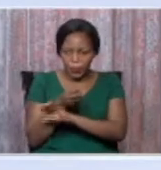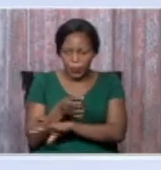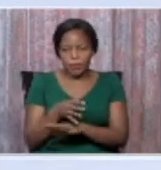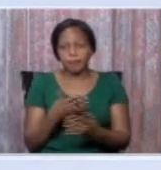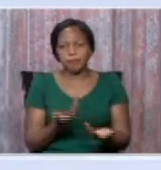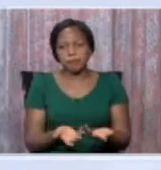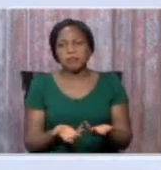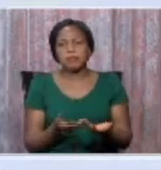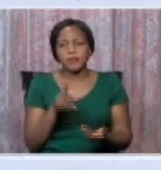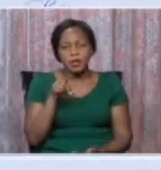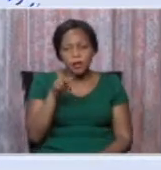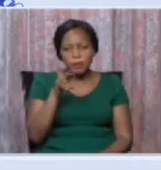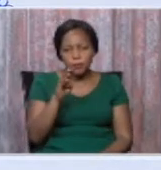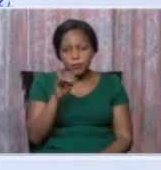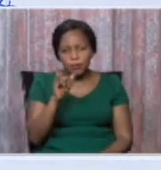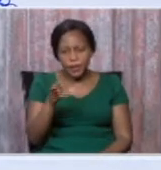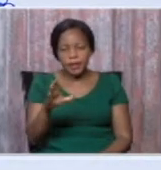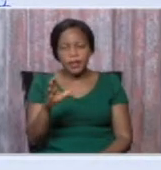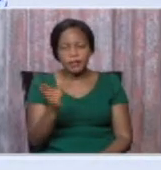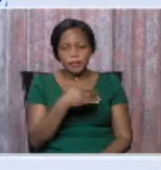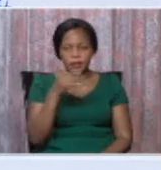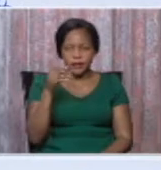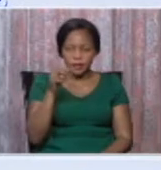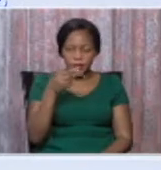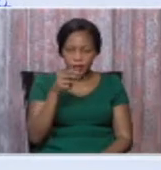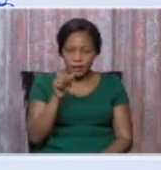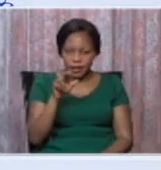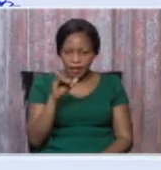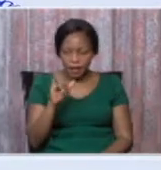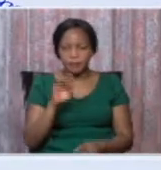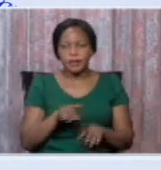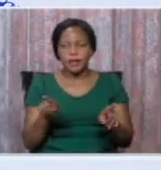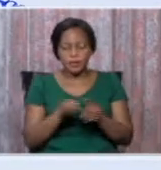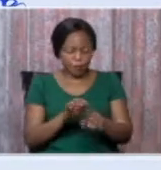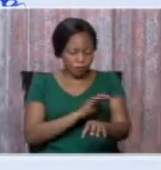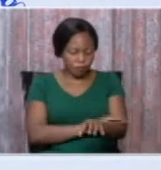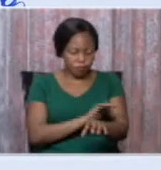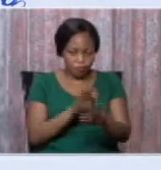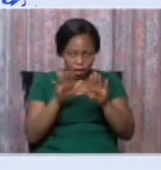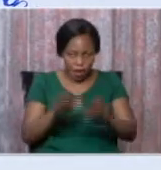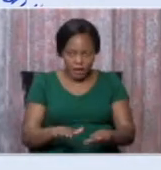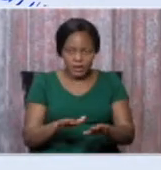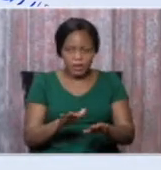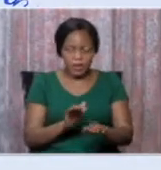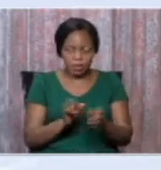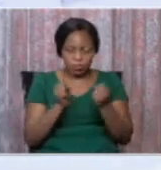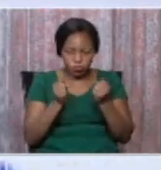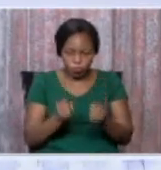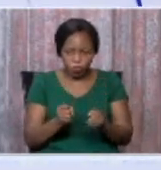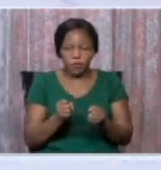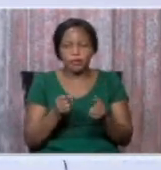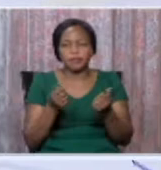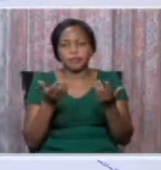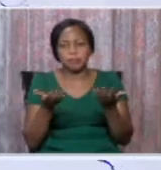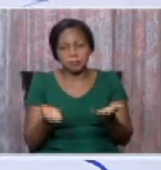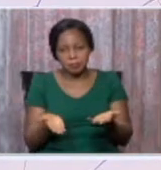around the uterus, we also experience menstruation. But all this does not happen out of the blue. It all comes